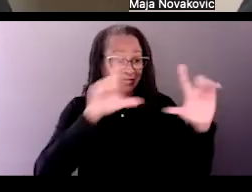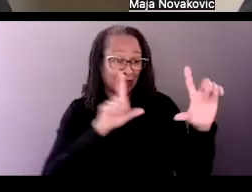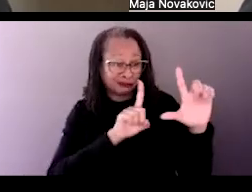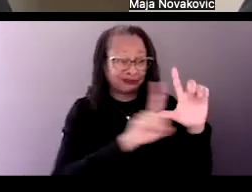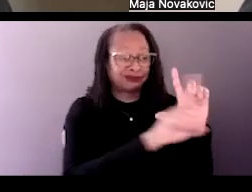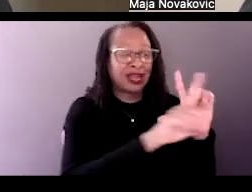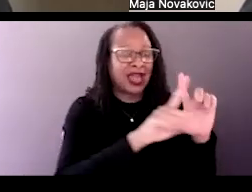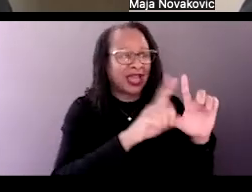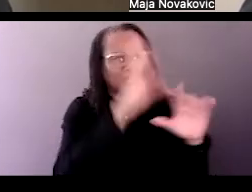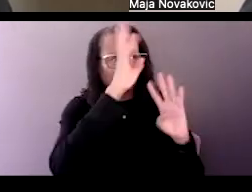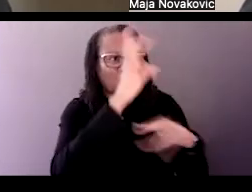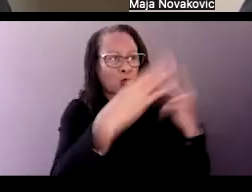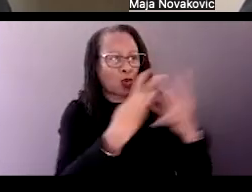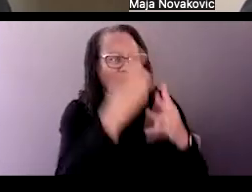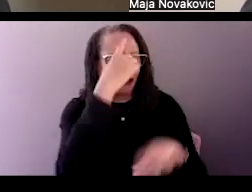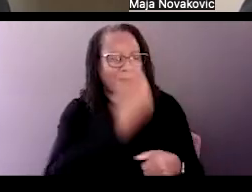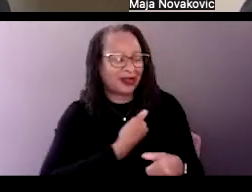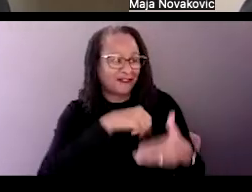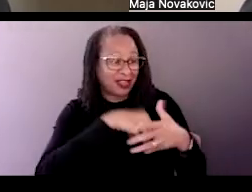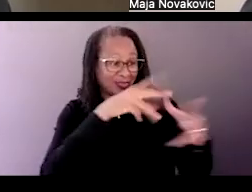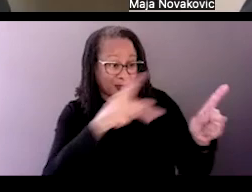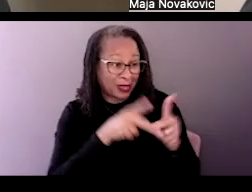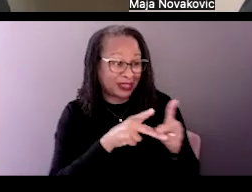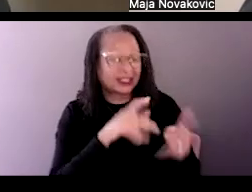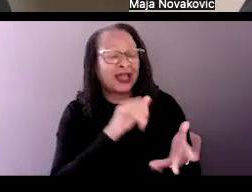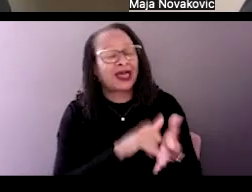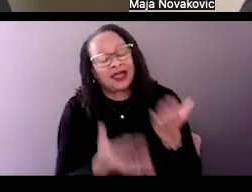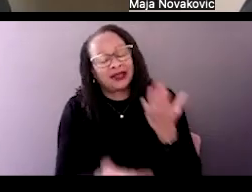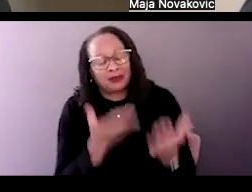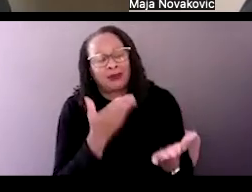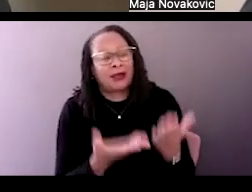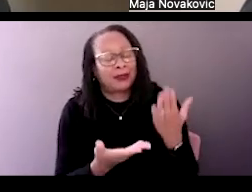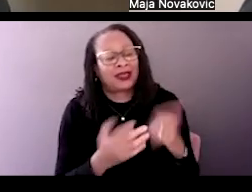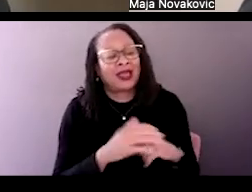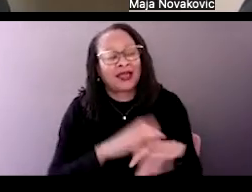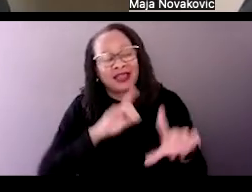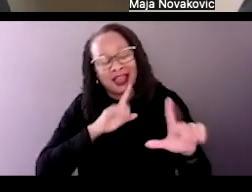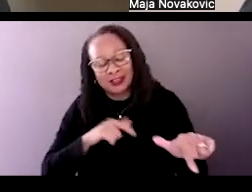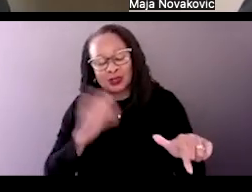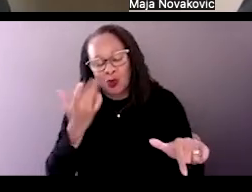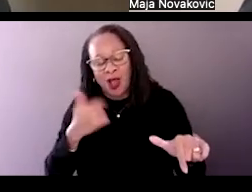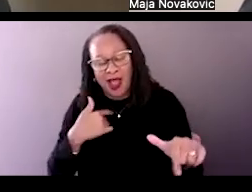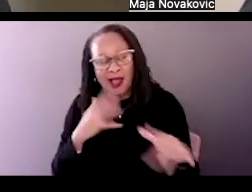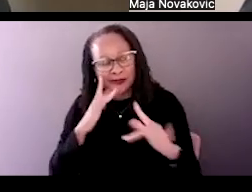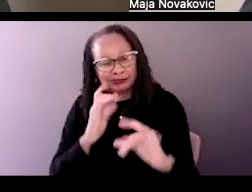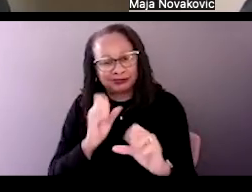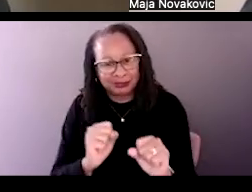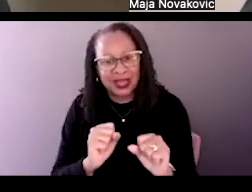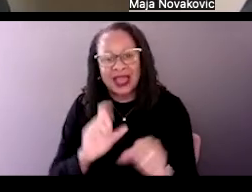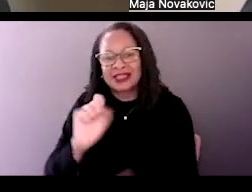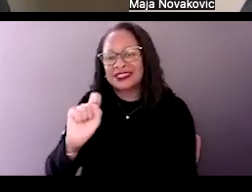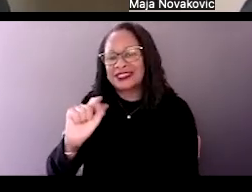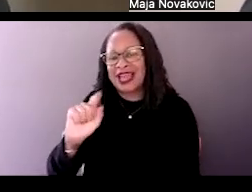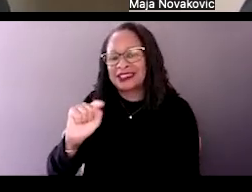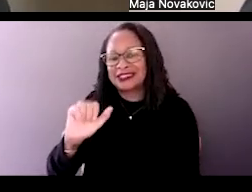that place. So that's probably answer why I like static frames.